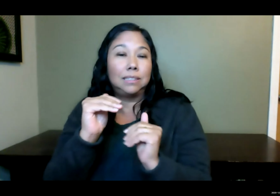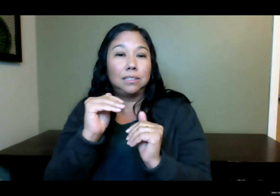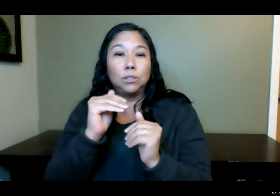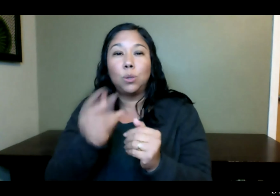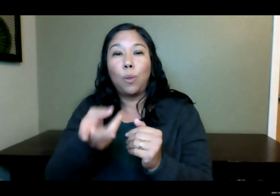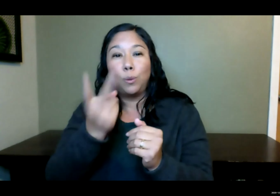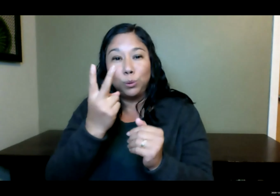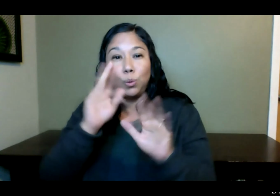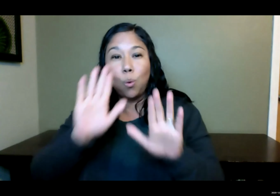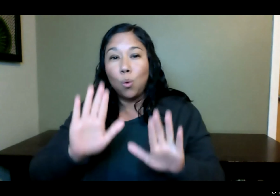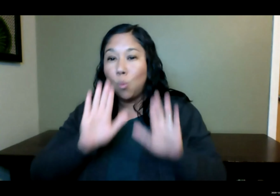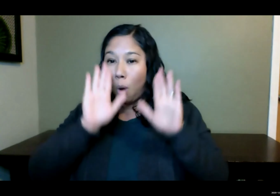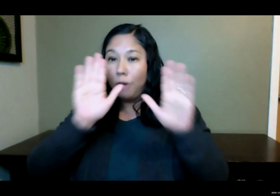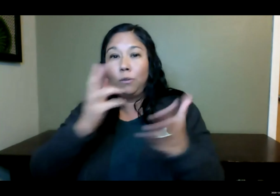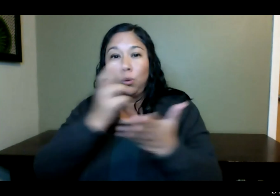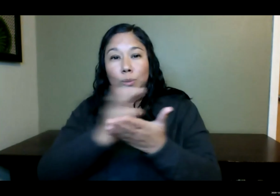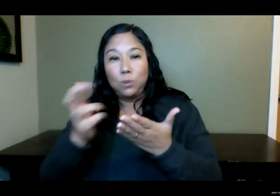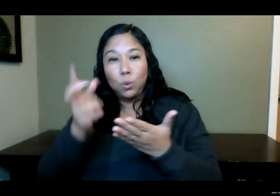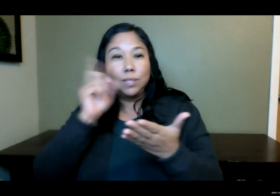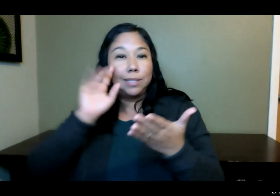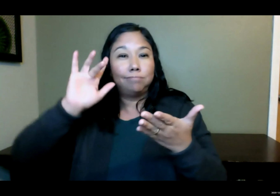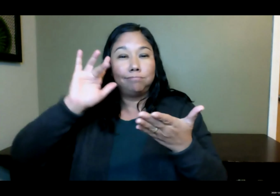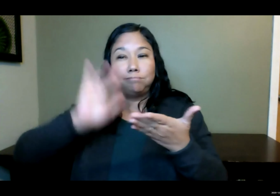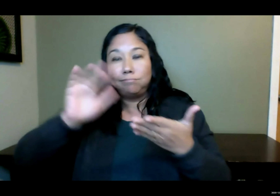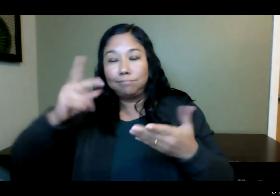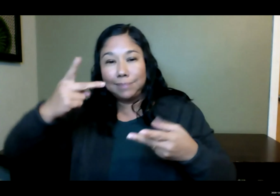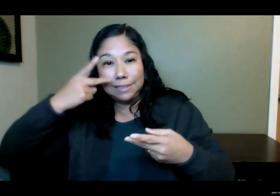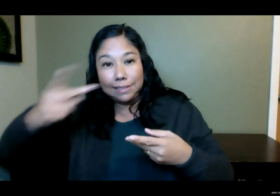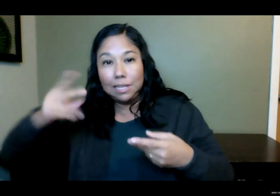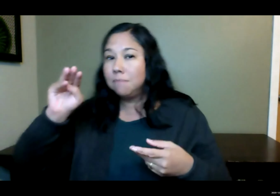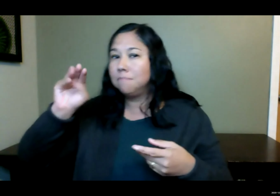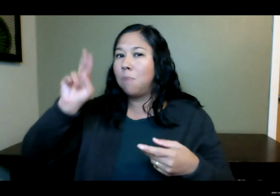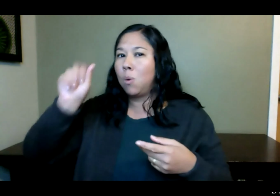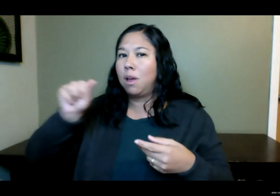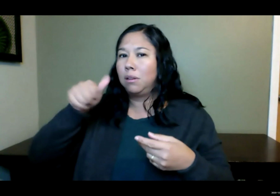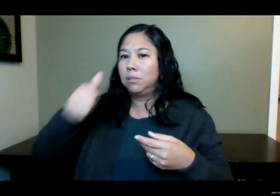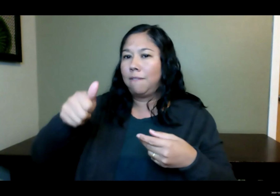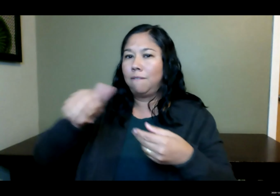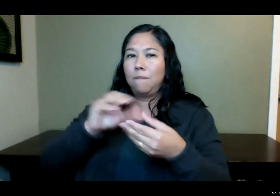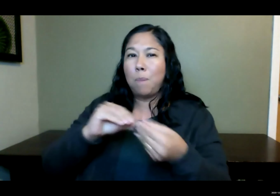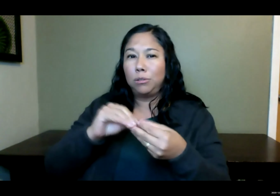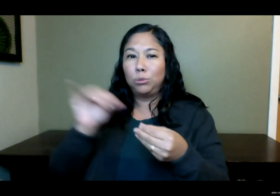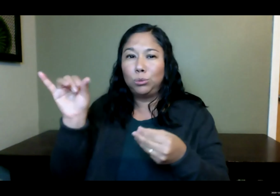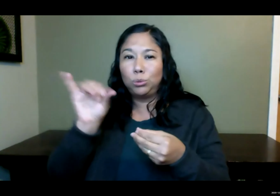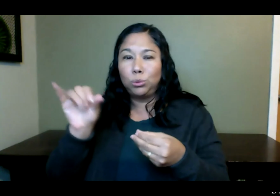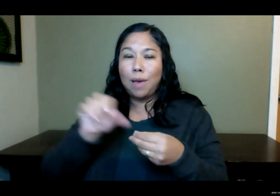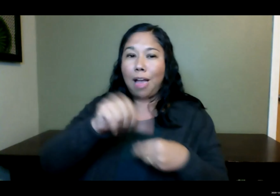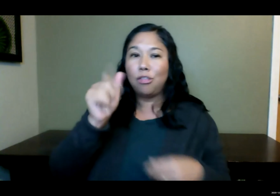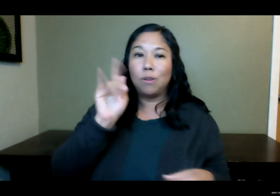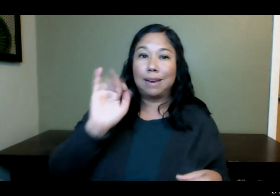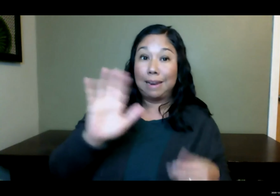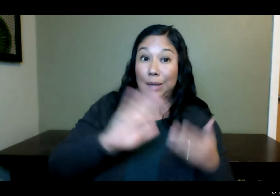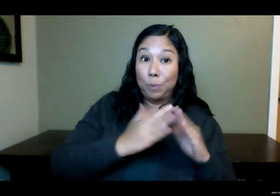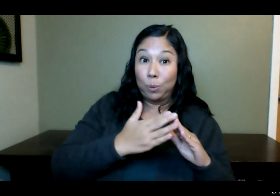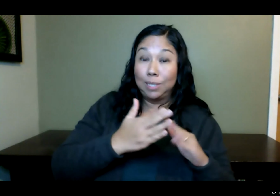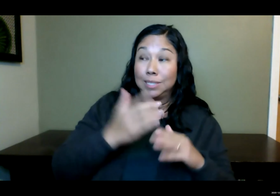wonderful resources that you can go to. And you can see, Mona also mentioned with our other ethnic communities, there's a lot of things that we could share and